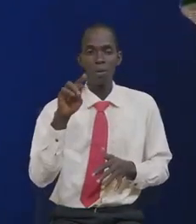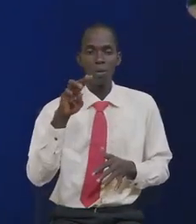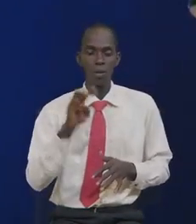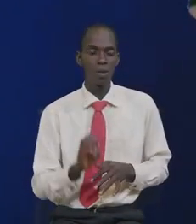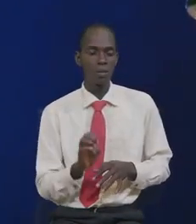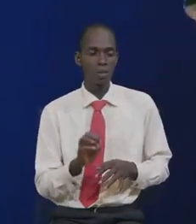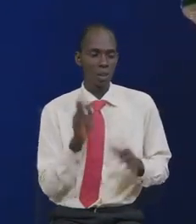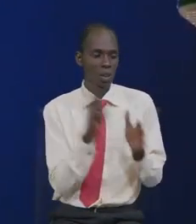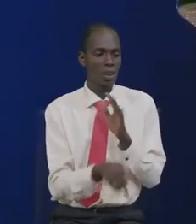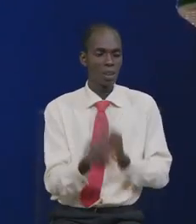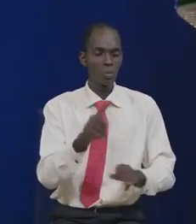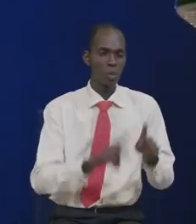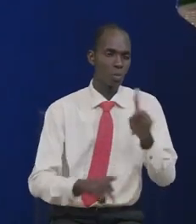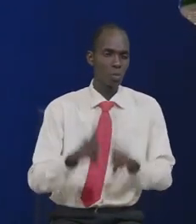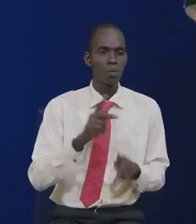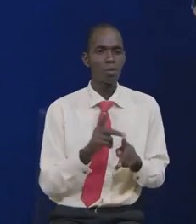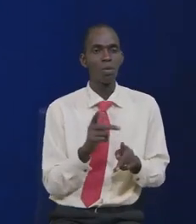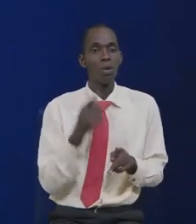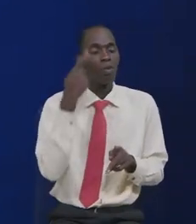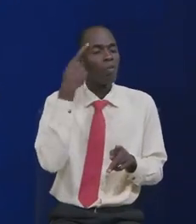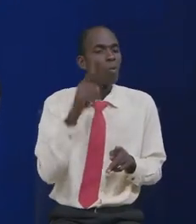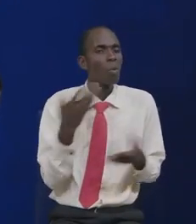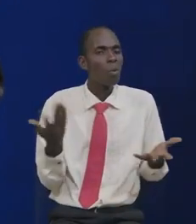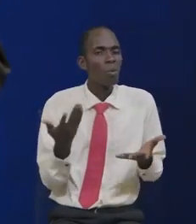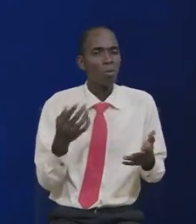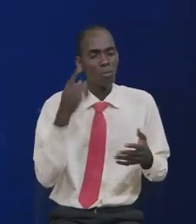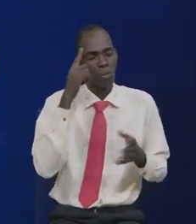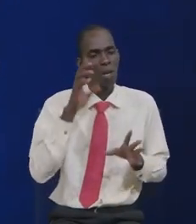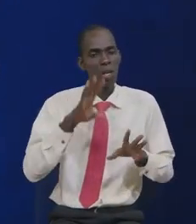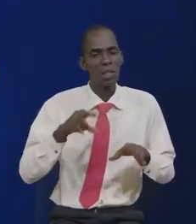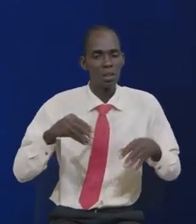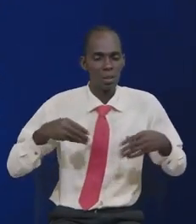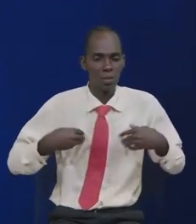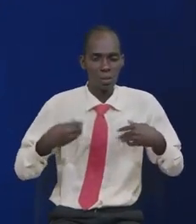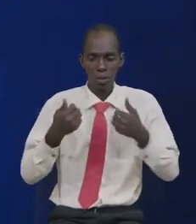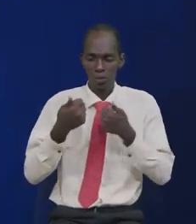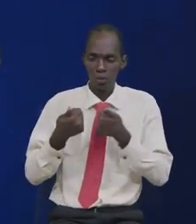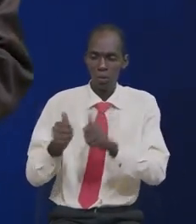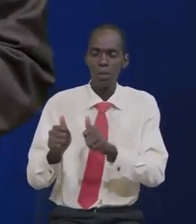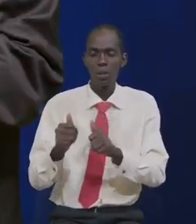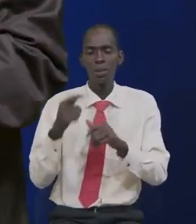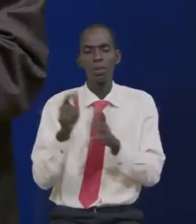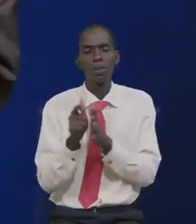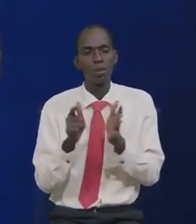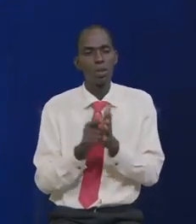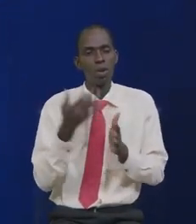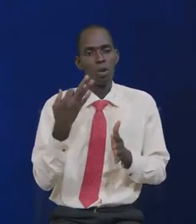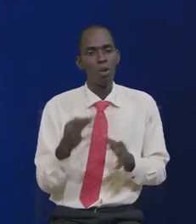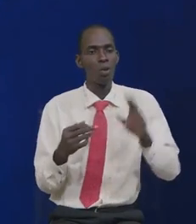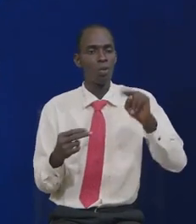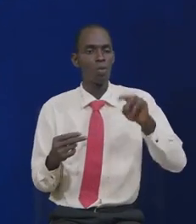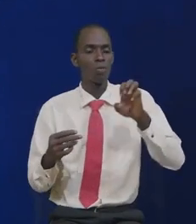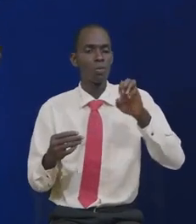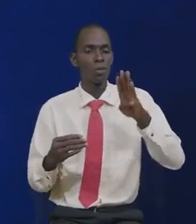died for aiding and abetting Nebuchadnezzar. They died. They died